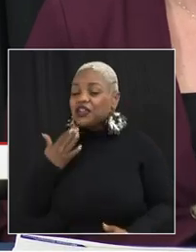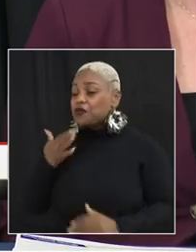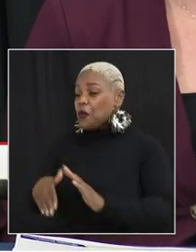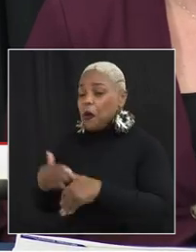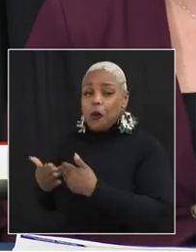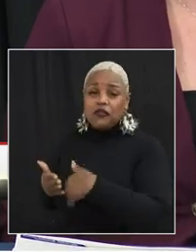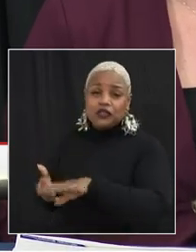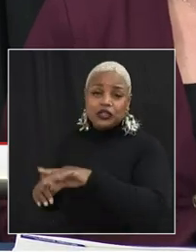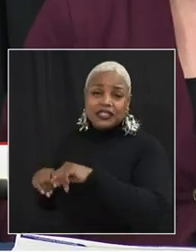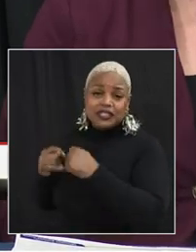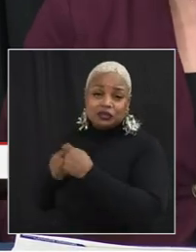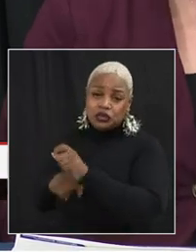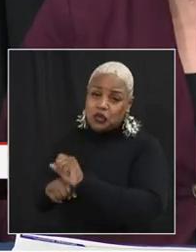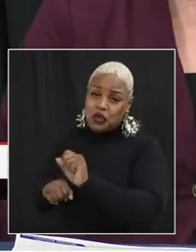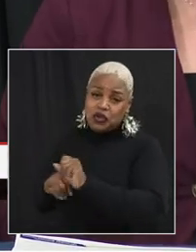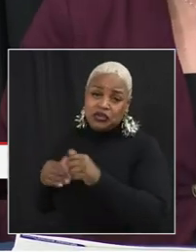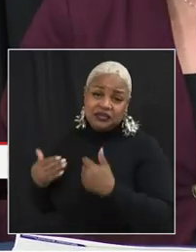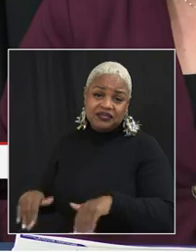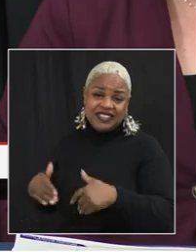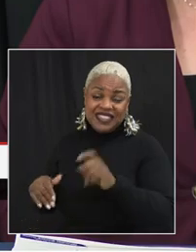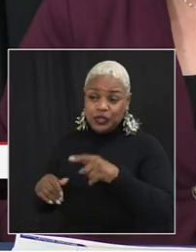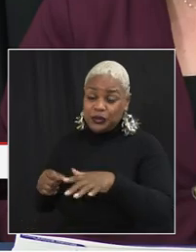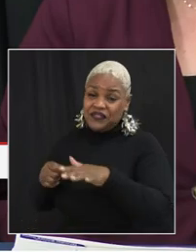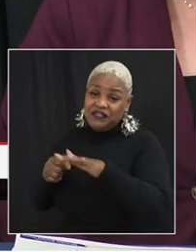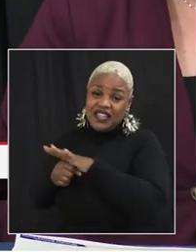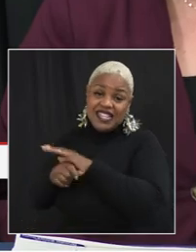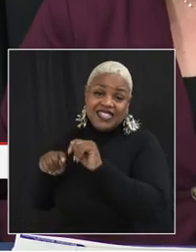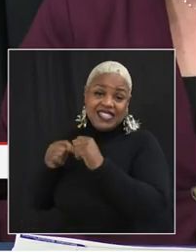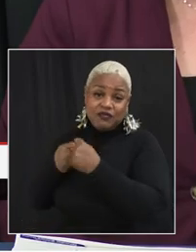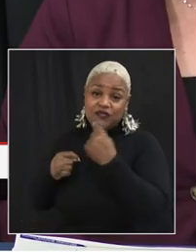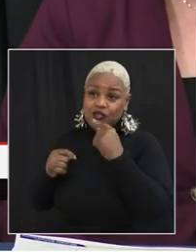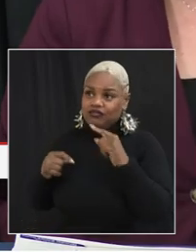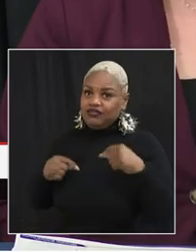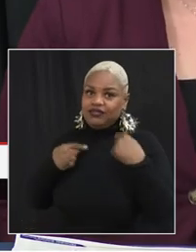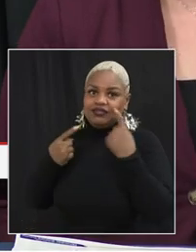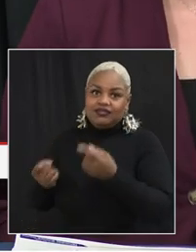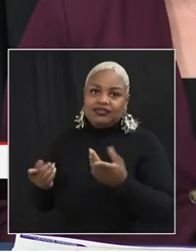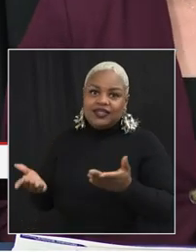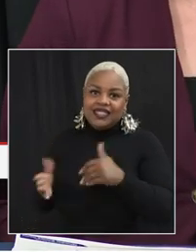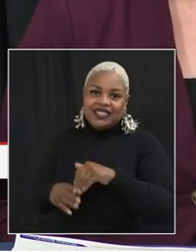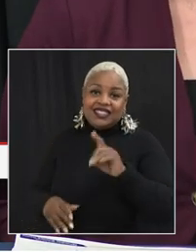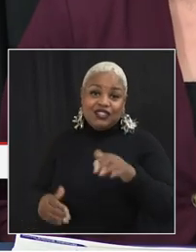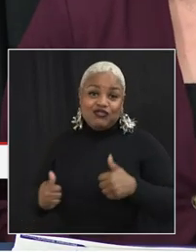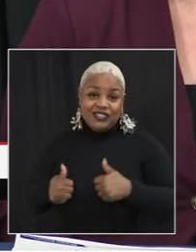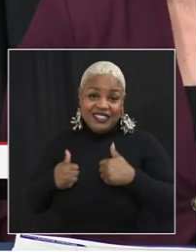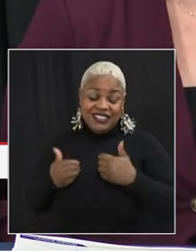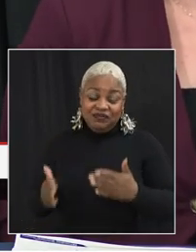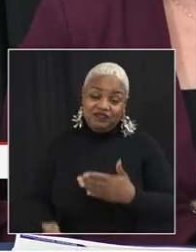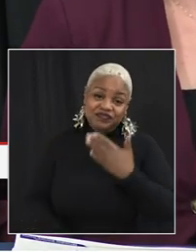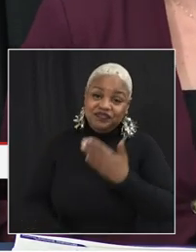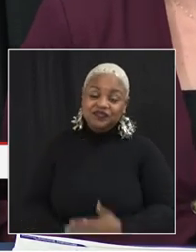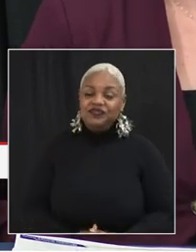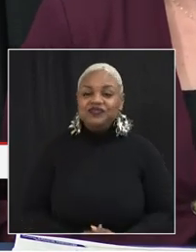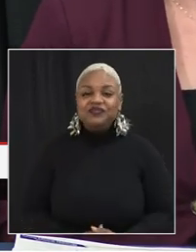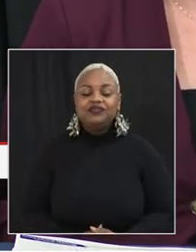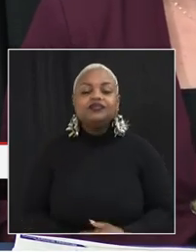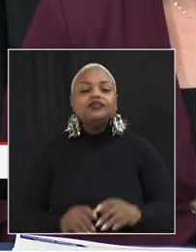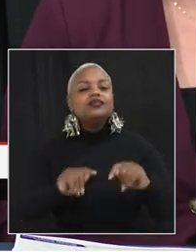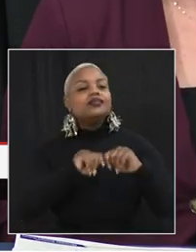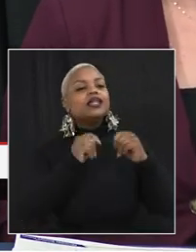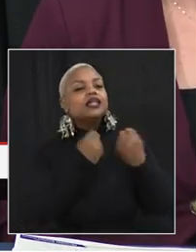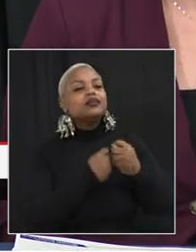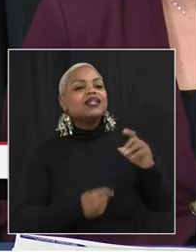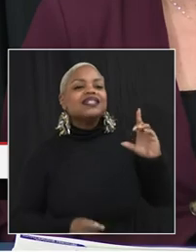you know it takes a whole team to deliver for the residents of the District of Columbia. And so Team DCAWS under the leadership of